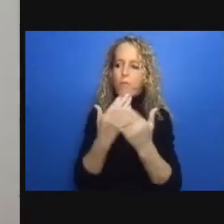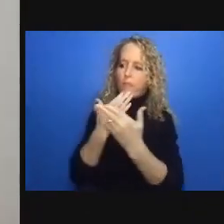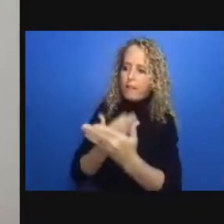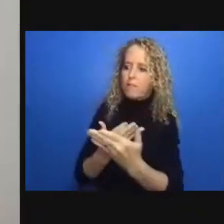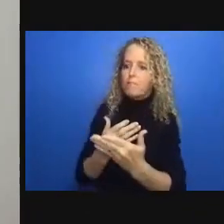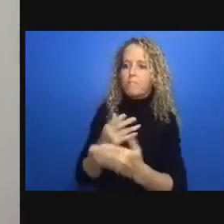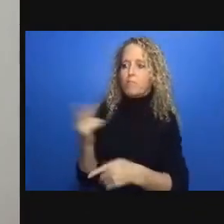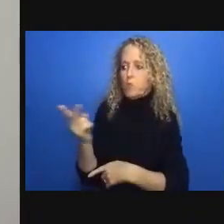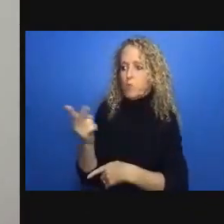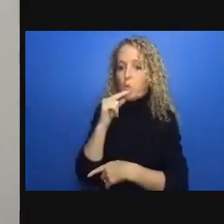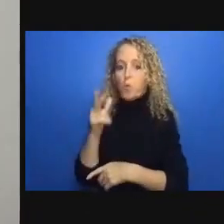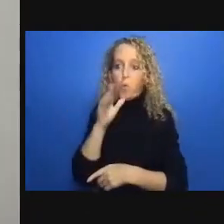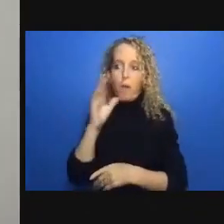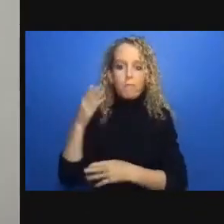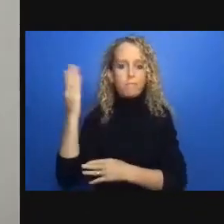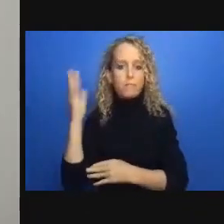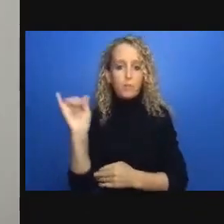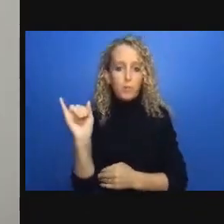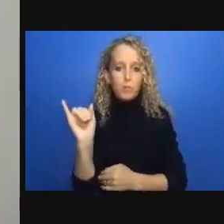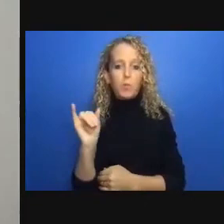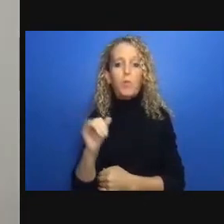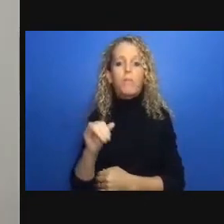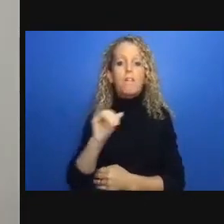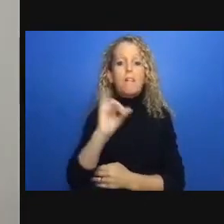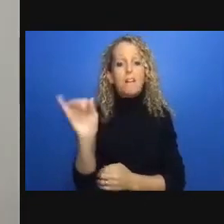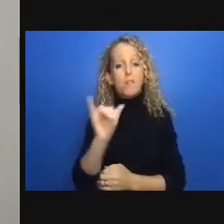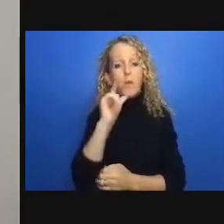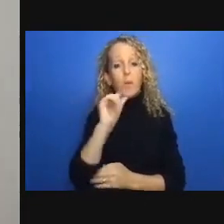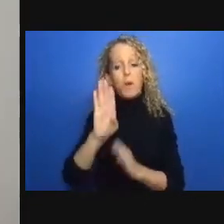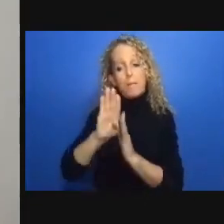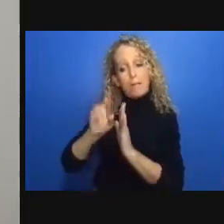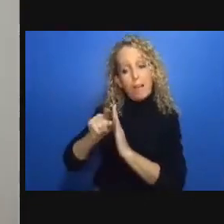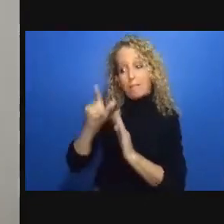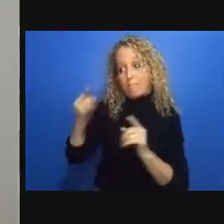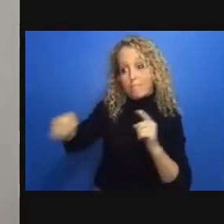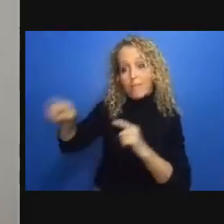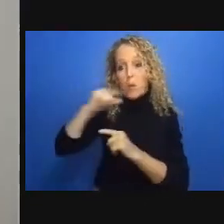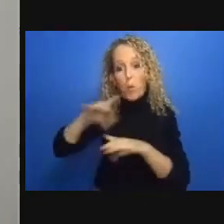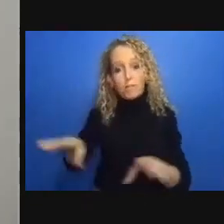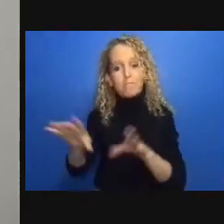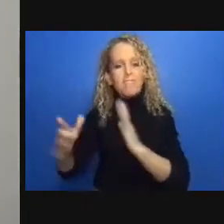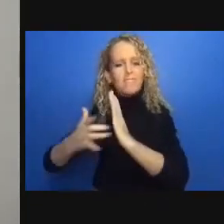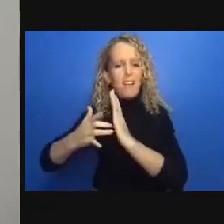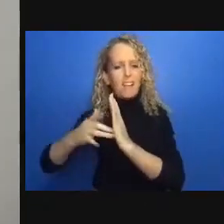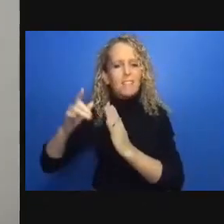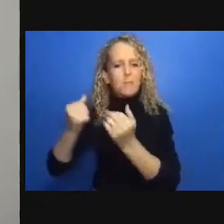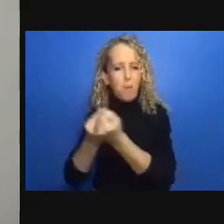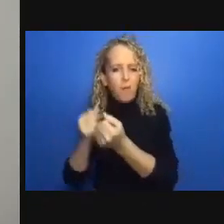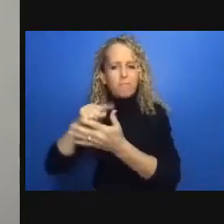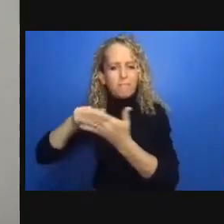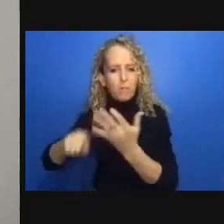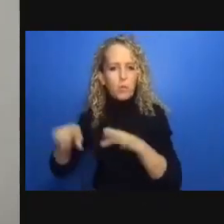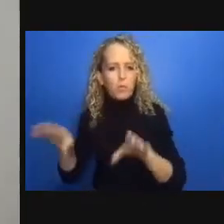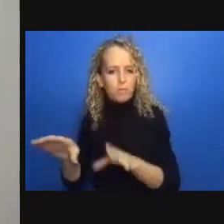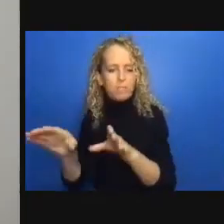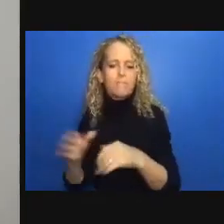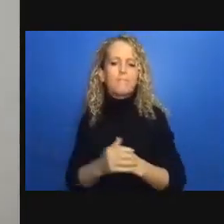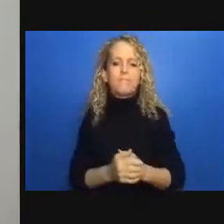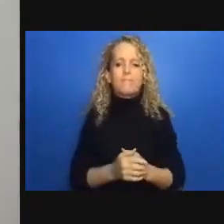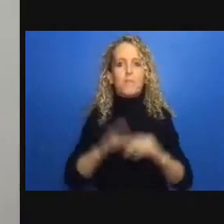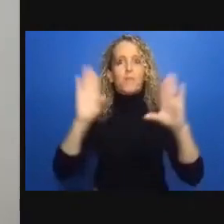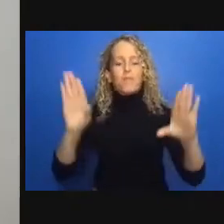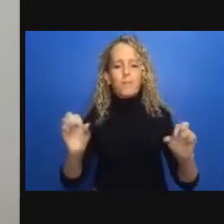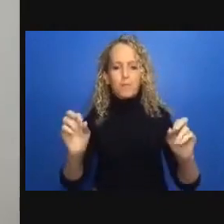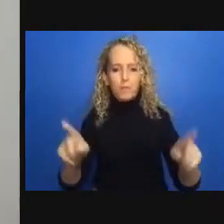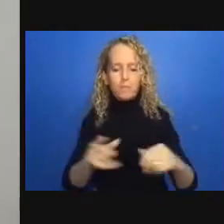in the background at Dal who have put this together, because this has been an amazing opportunity. So the first question I asked myself was, why did I